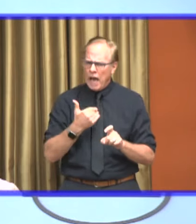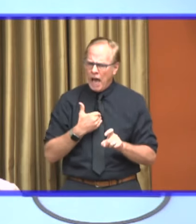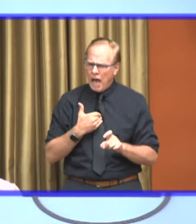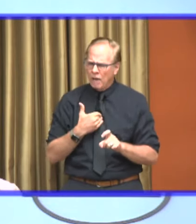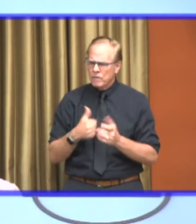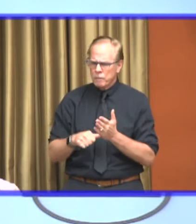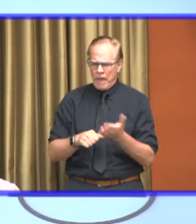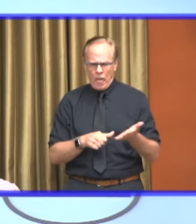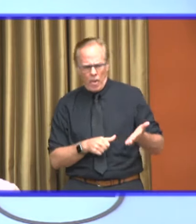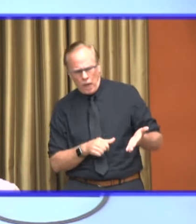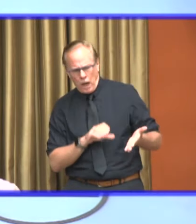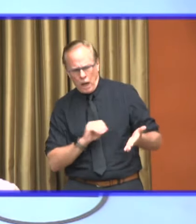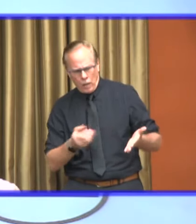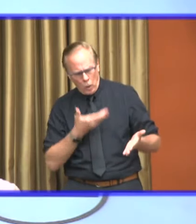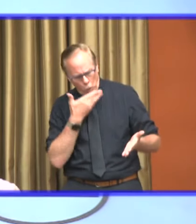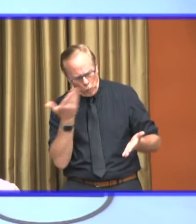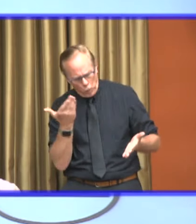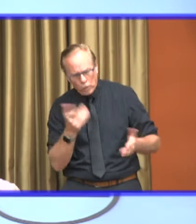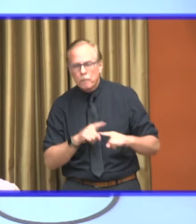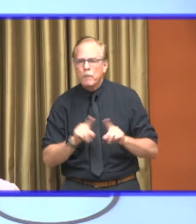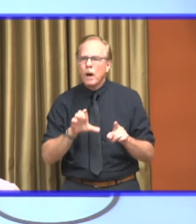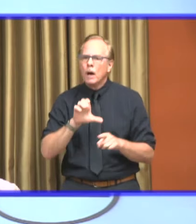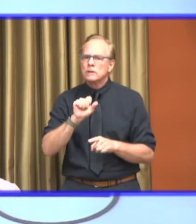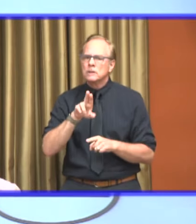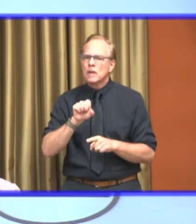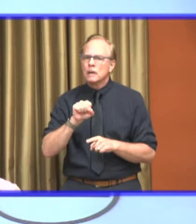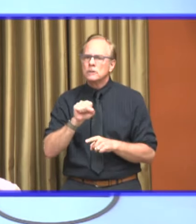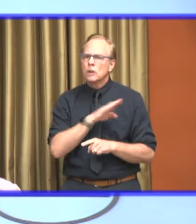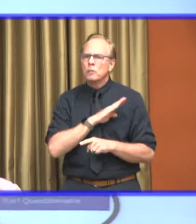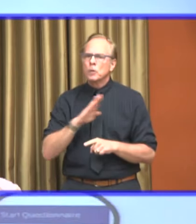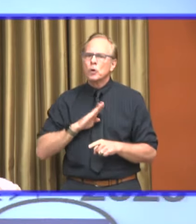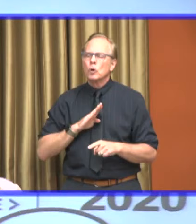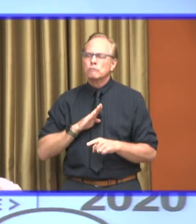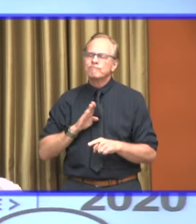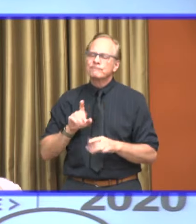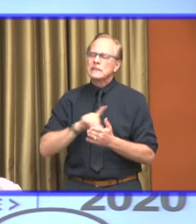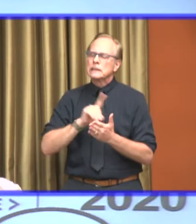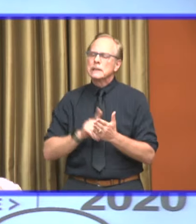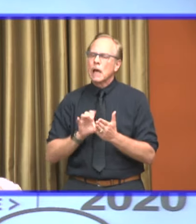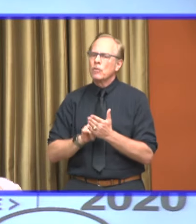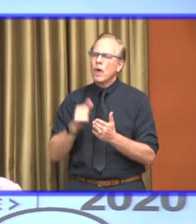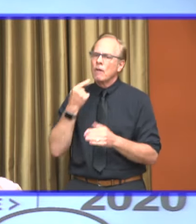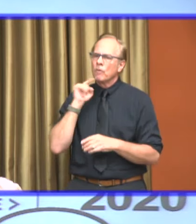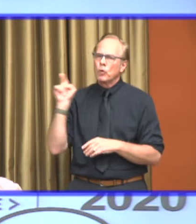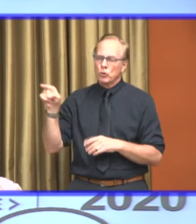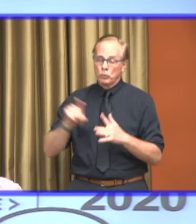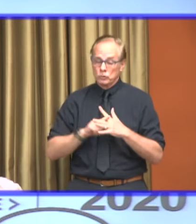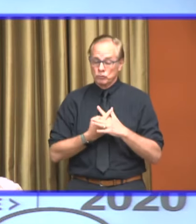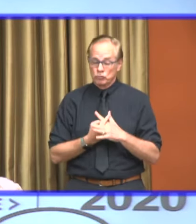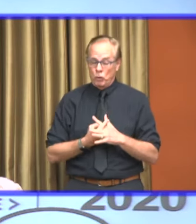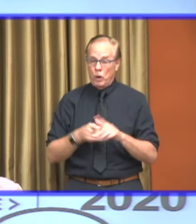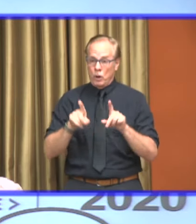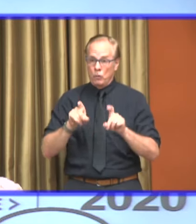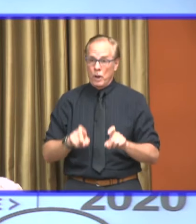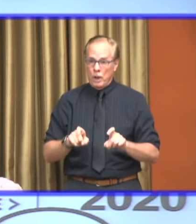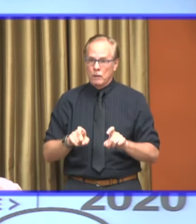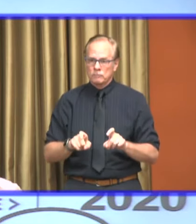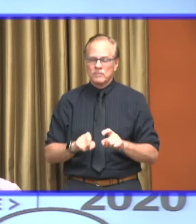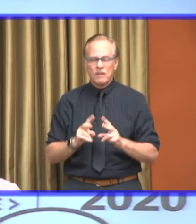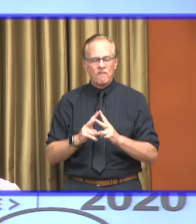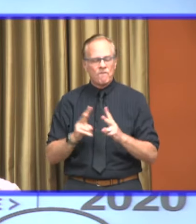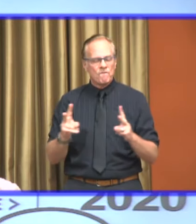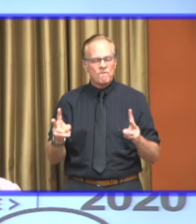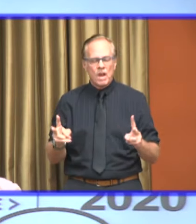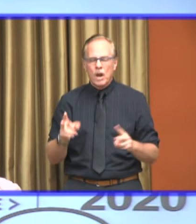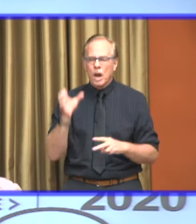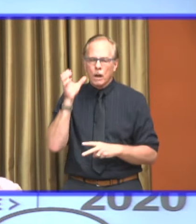in hand. But the Census Bureau has designed this response field and starting the questionnaire in a way that's very intuitive and